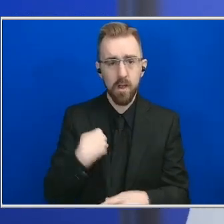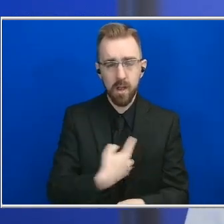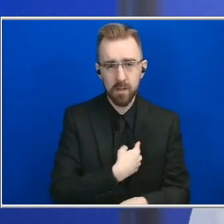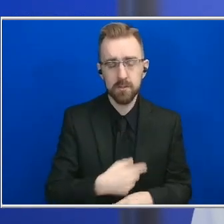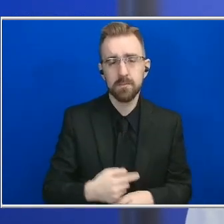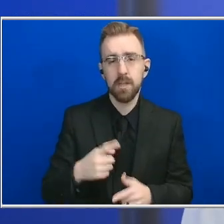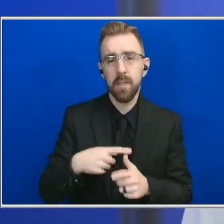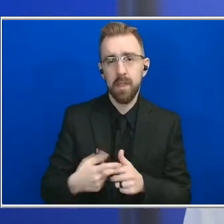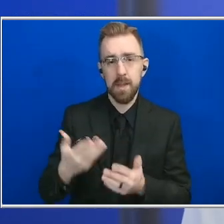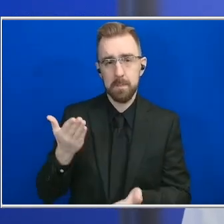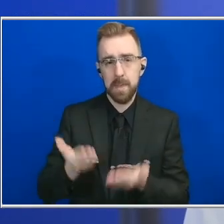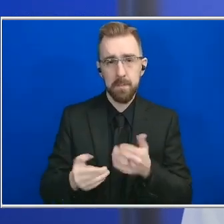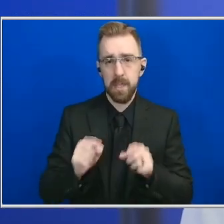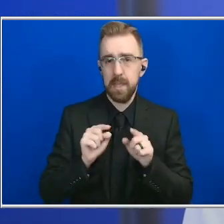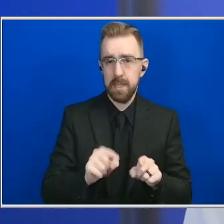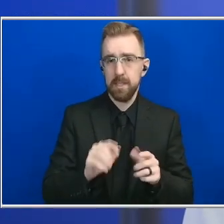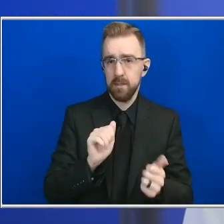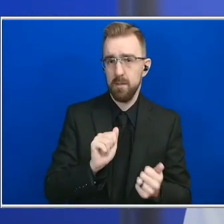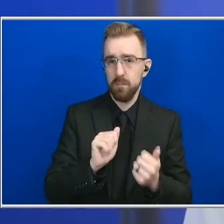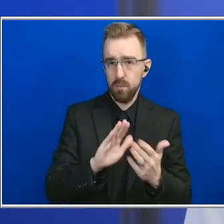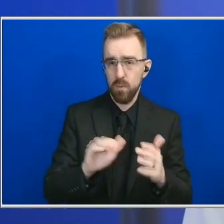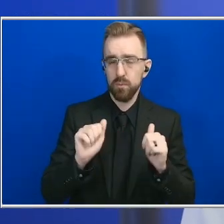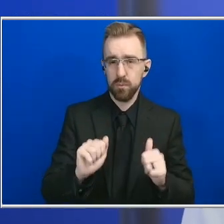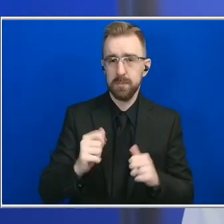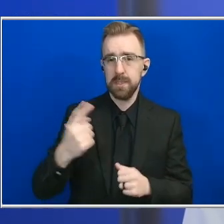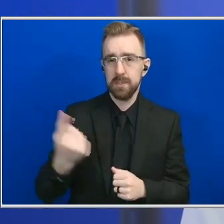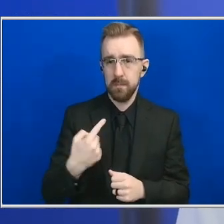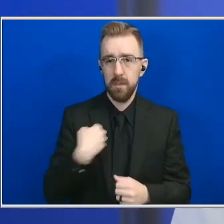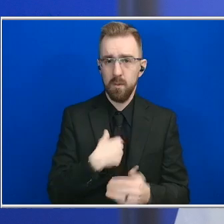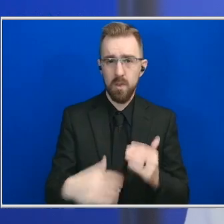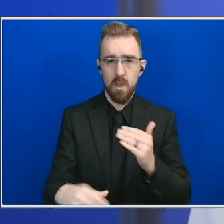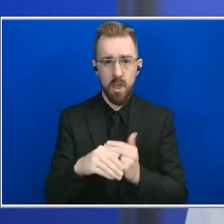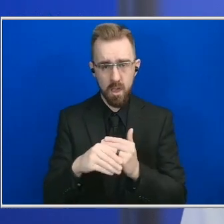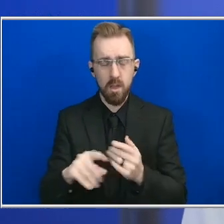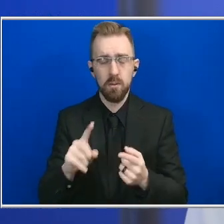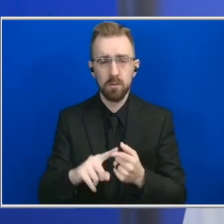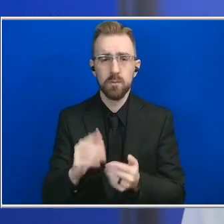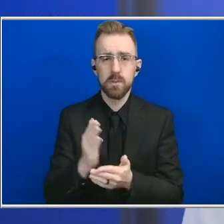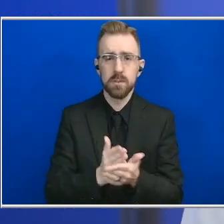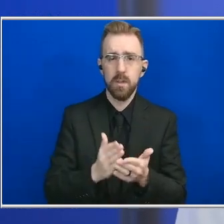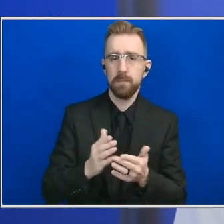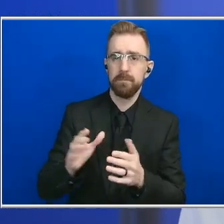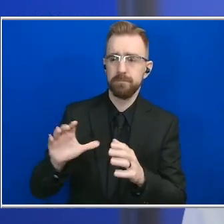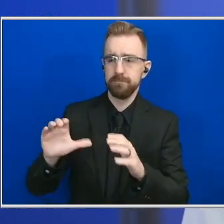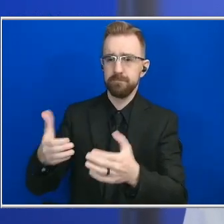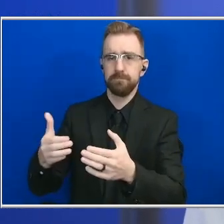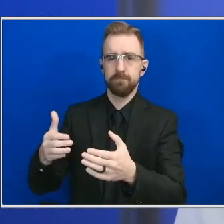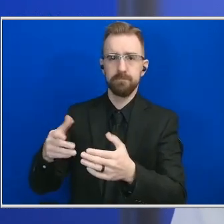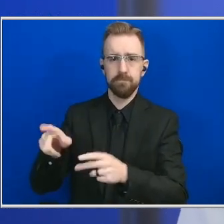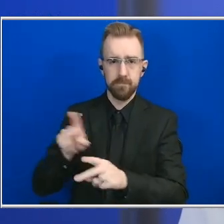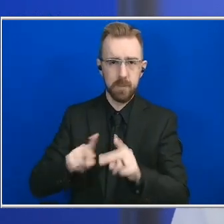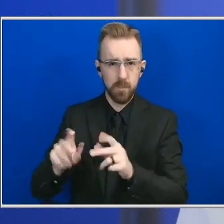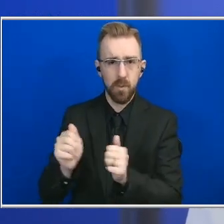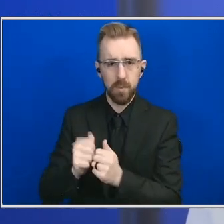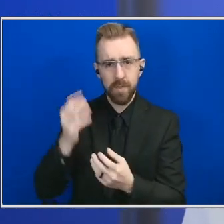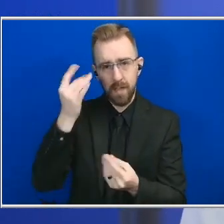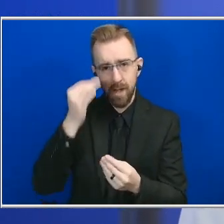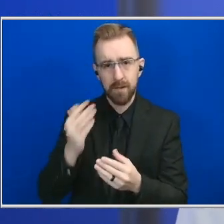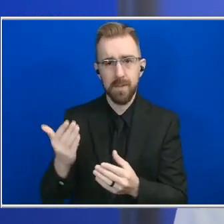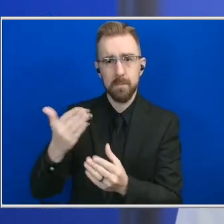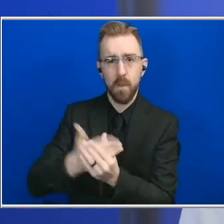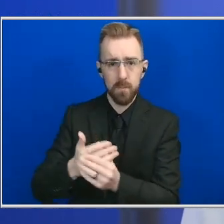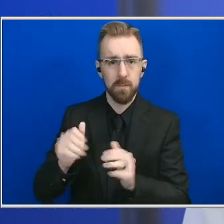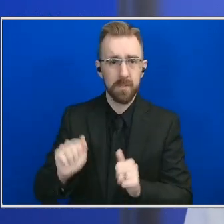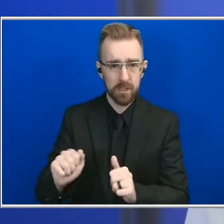this approach could be something we add to some segment of our population of patients with cognitive impairment. Potentially, we need to do